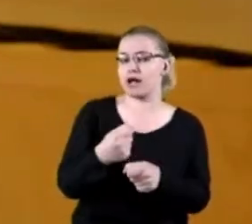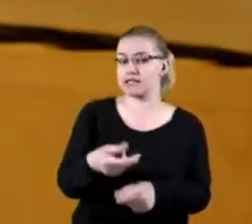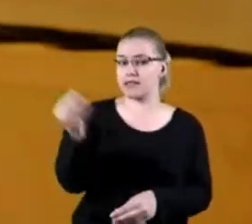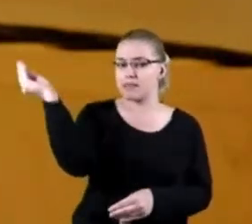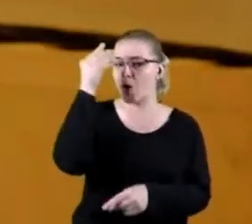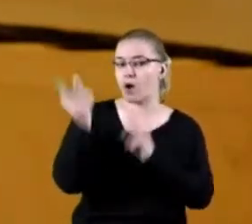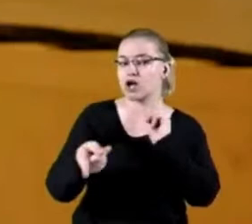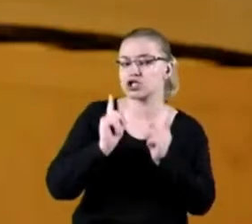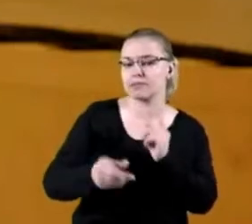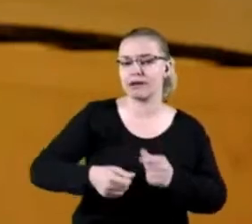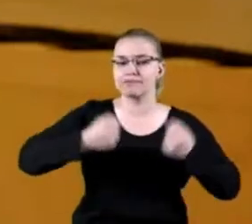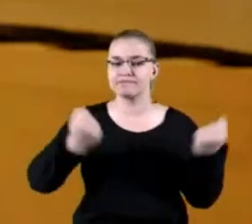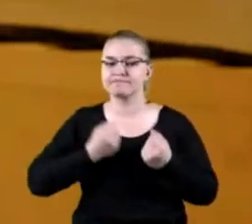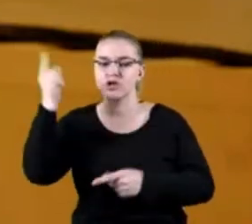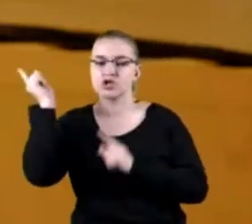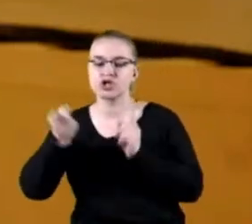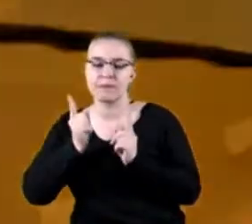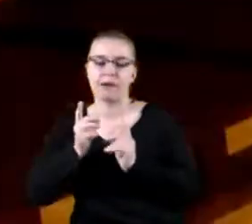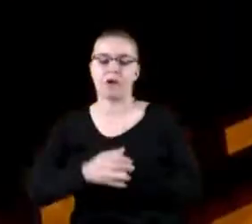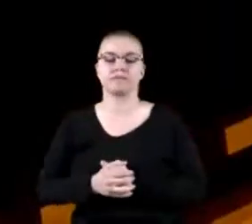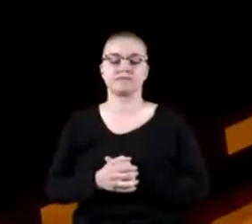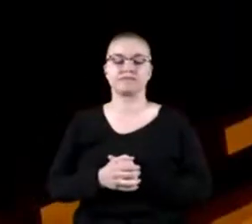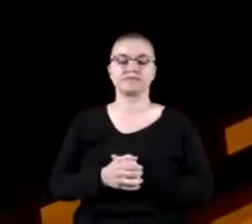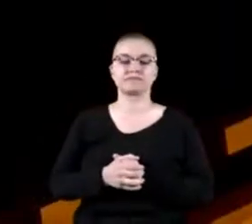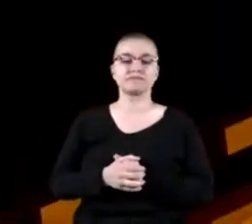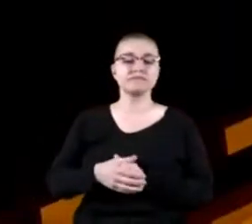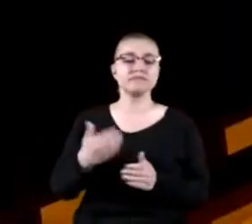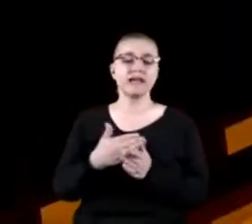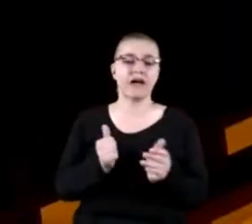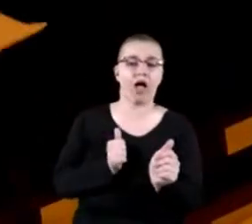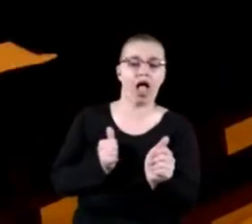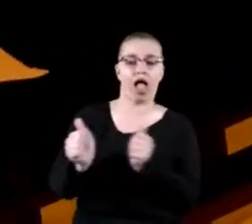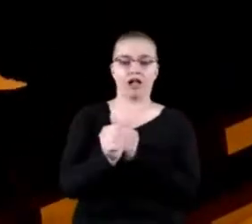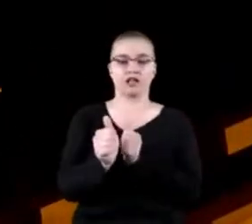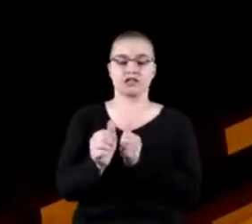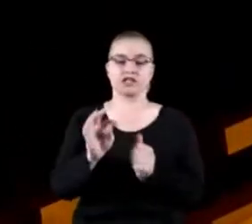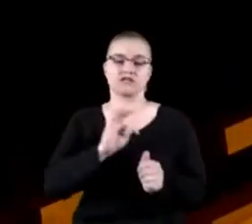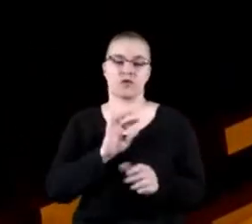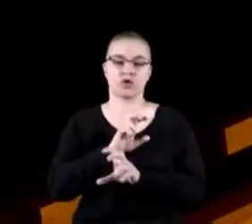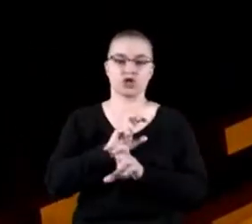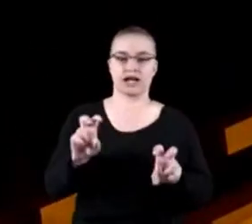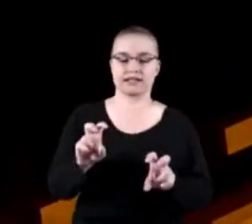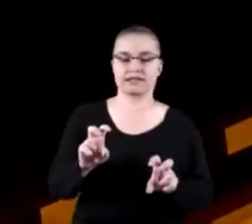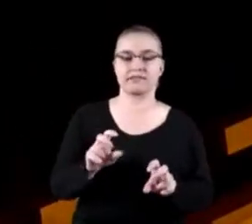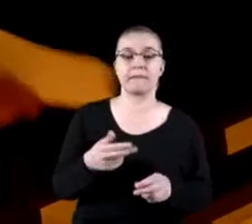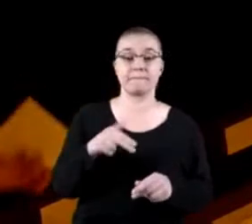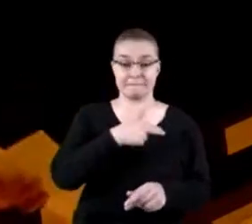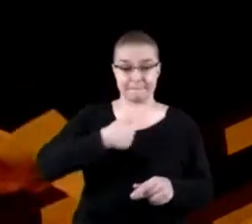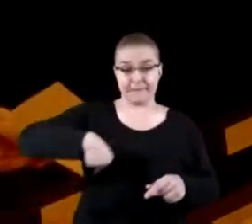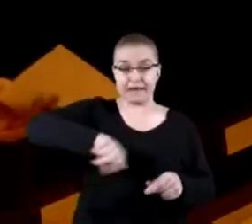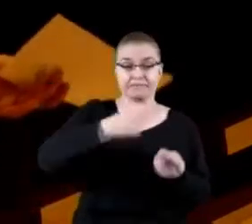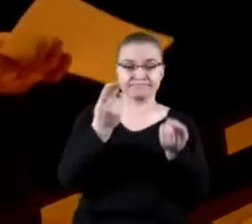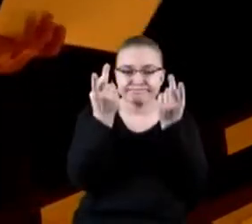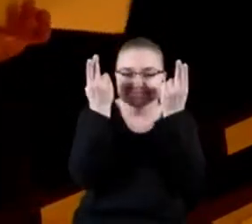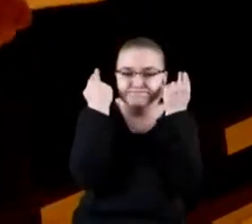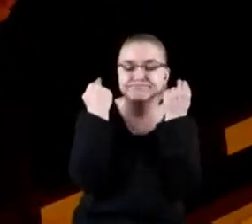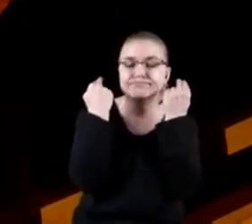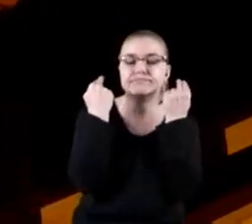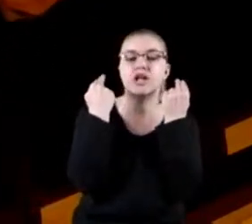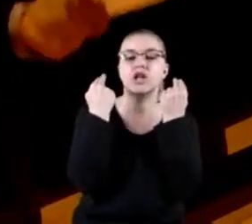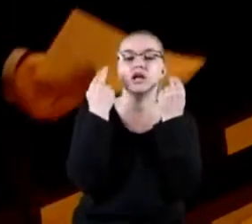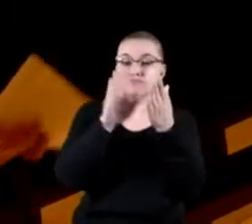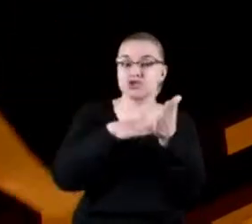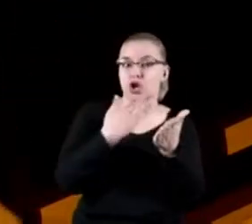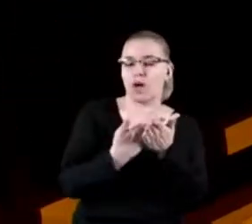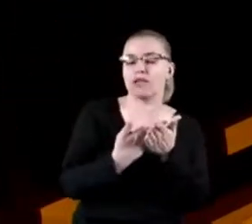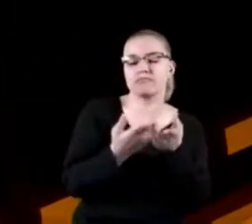act faster, and we are running out of time. So we are a humble example, very important example. We say